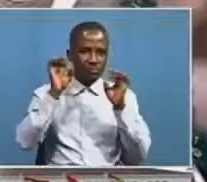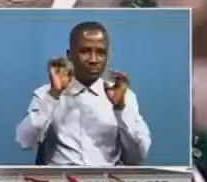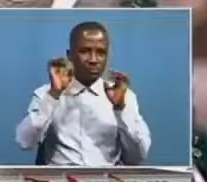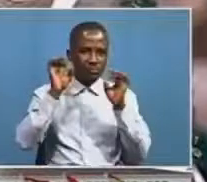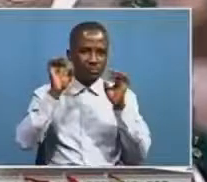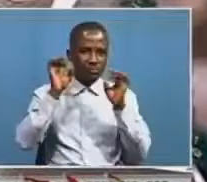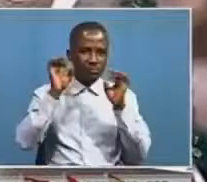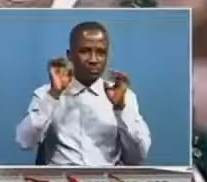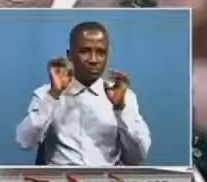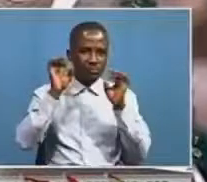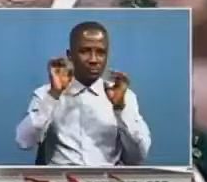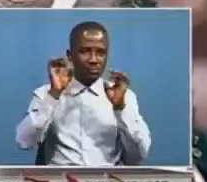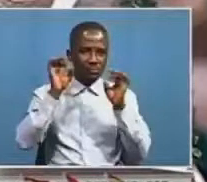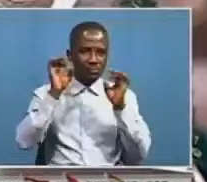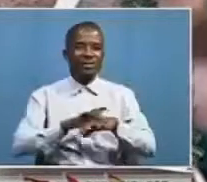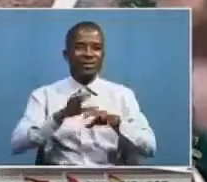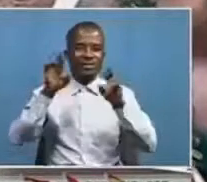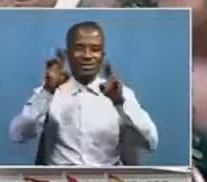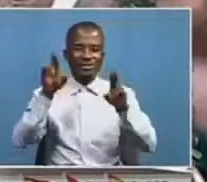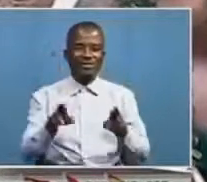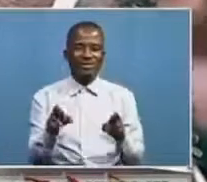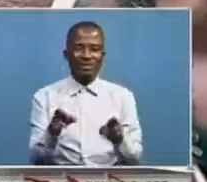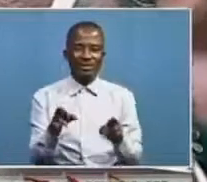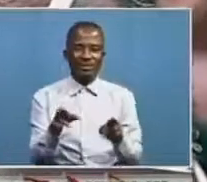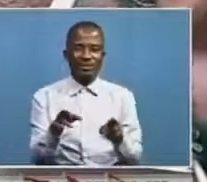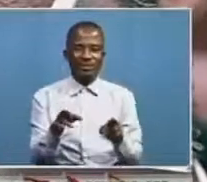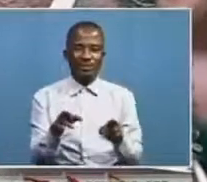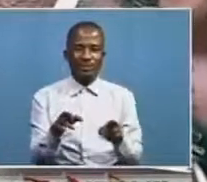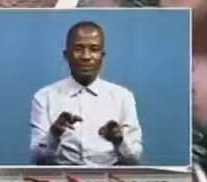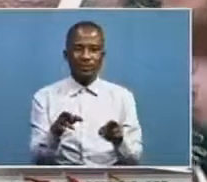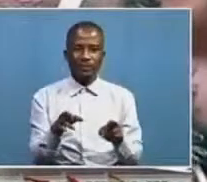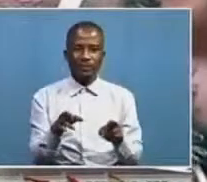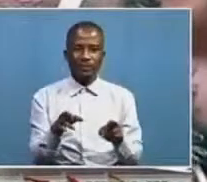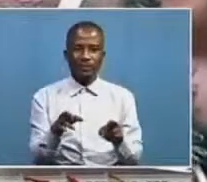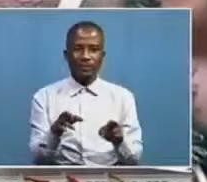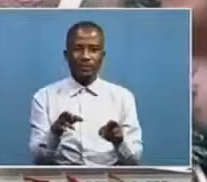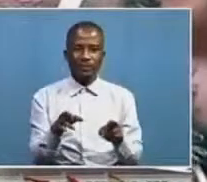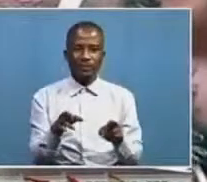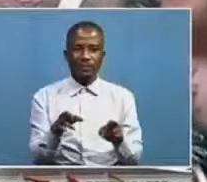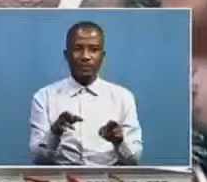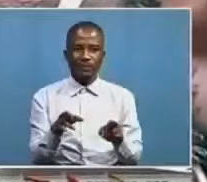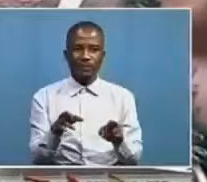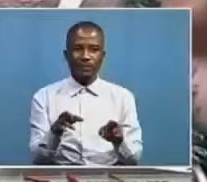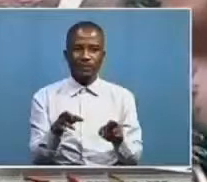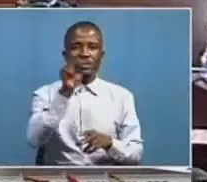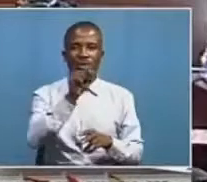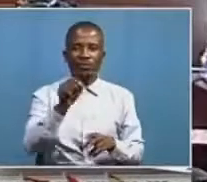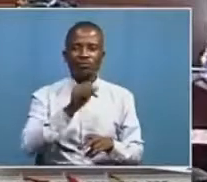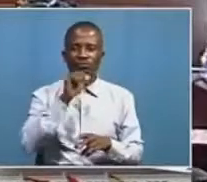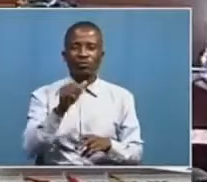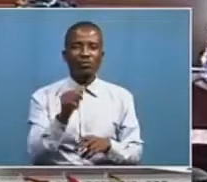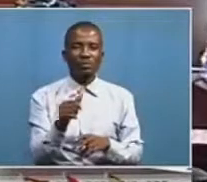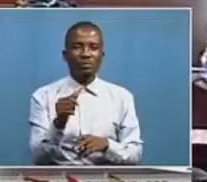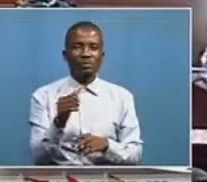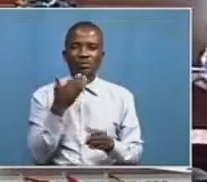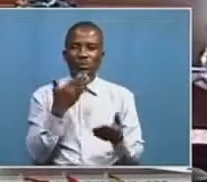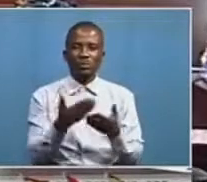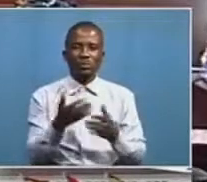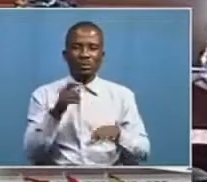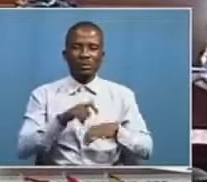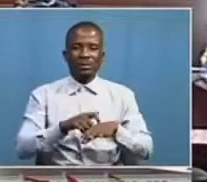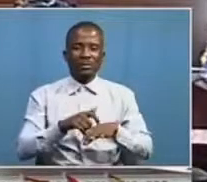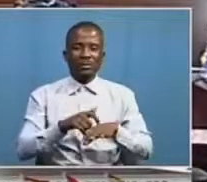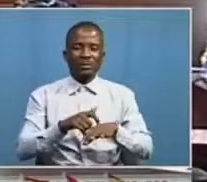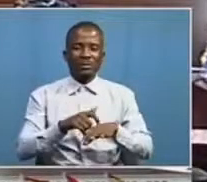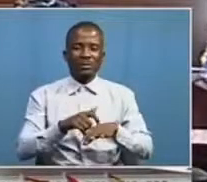materially affected the outcome of the elections. It would therefore not have been a proper ground for the annulment